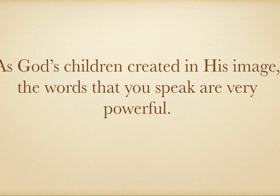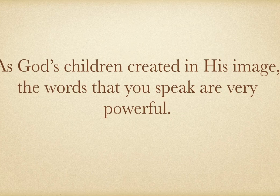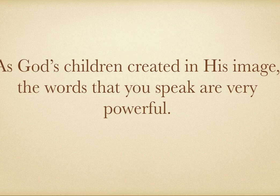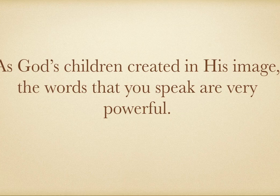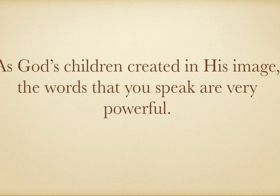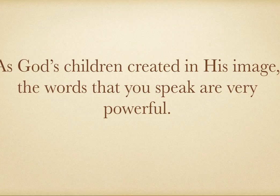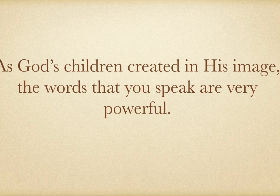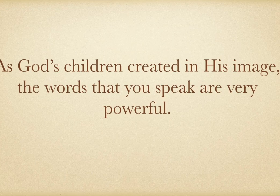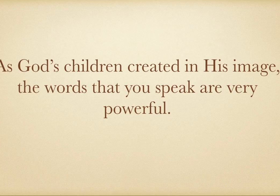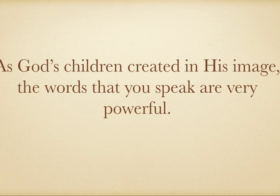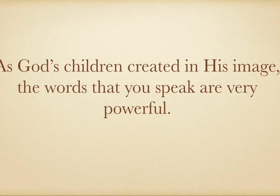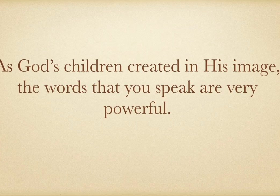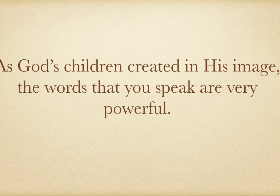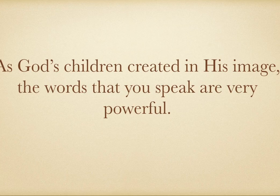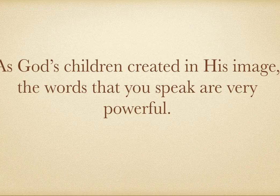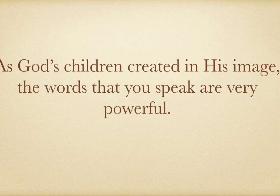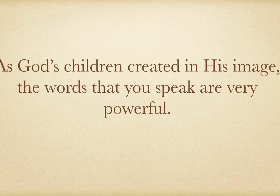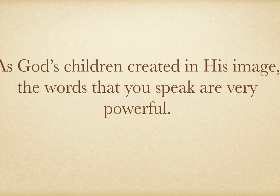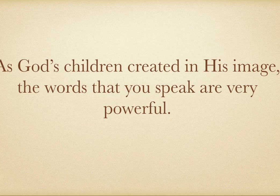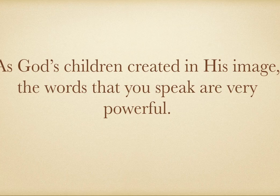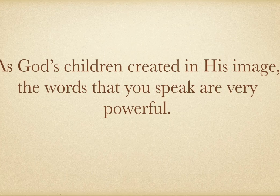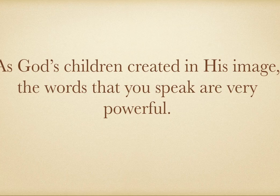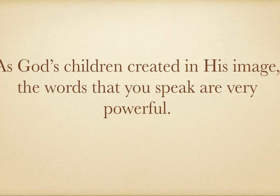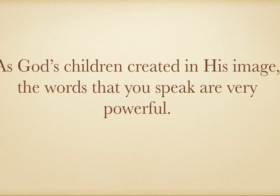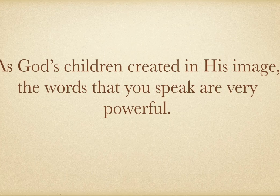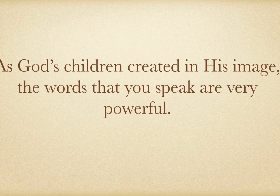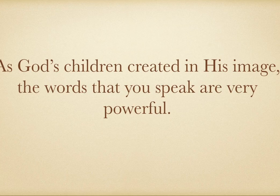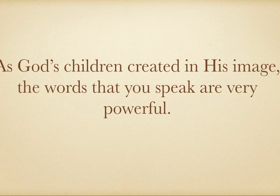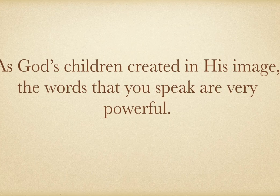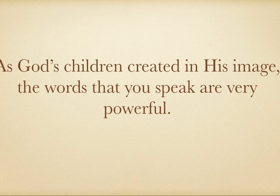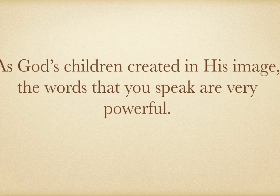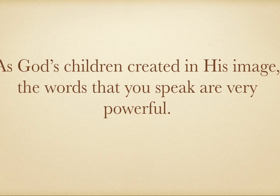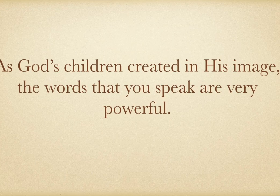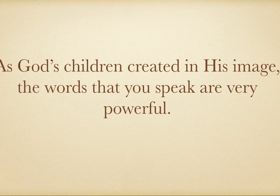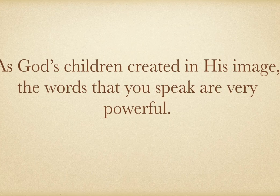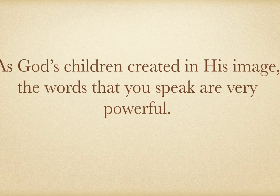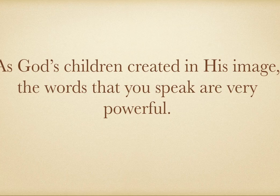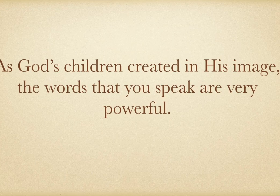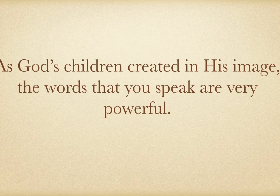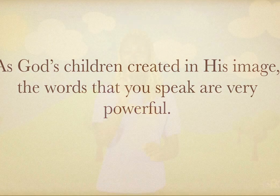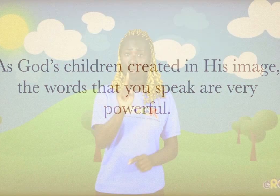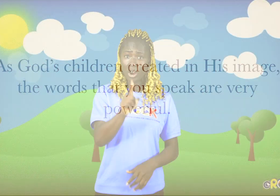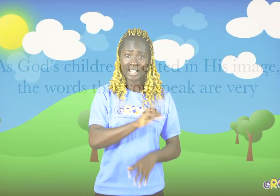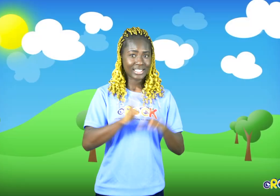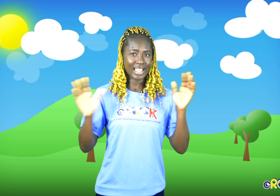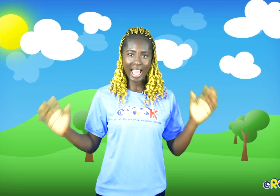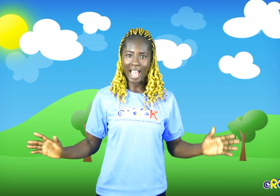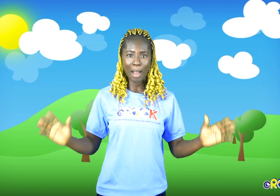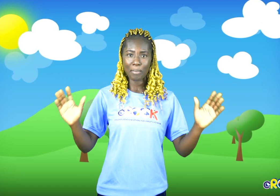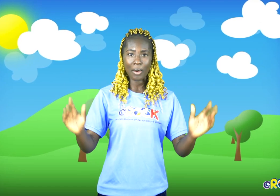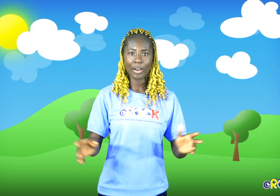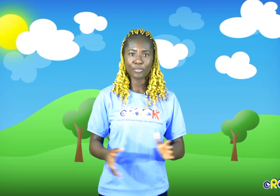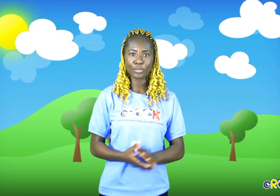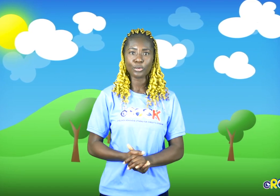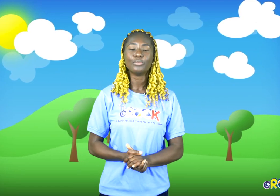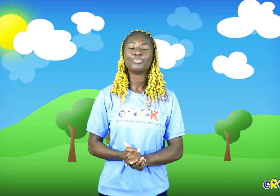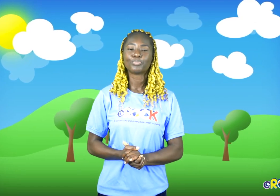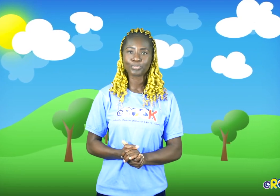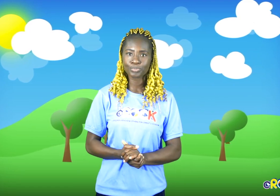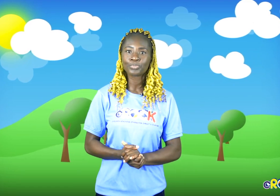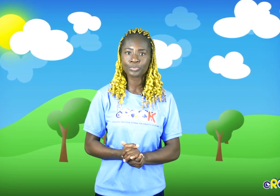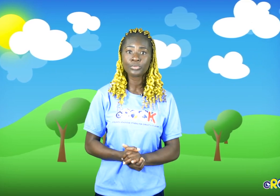the word that you speak are very powerful. Tell your neighbor that your words are